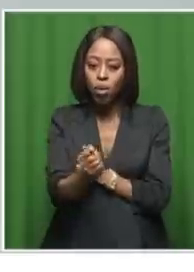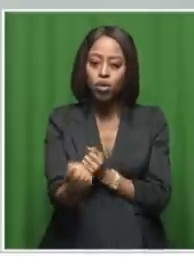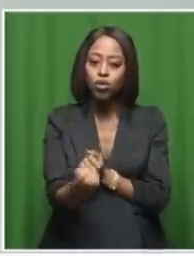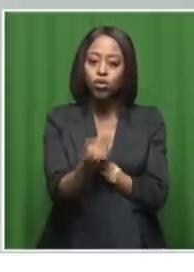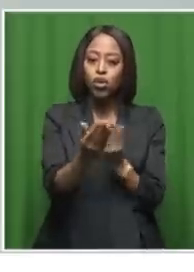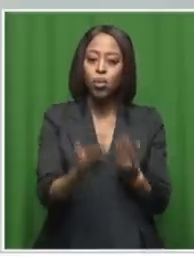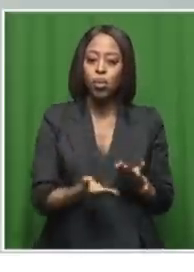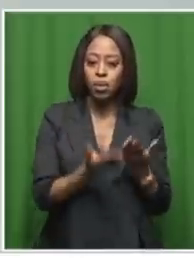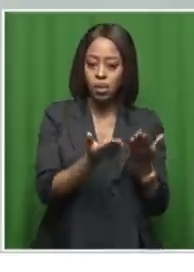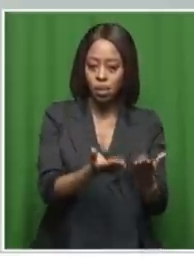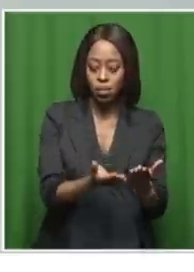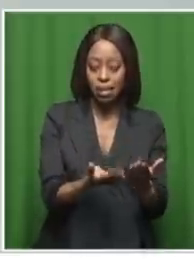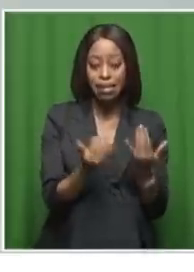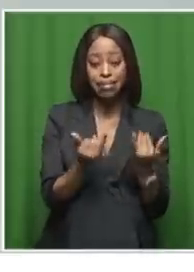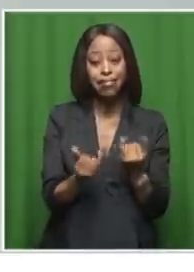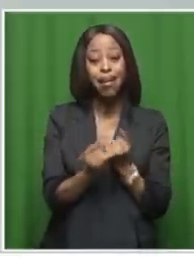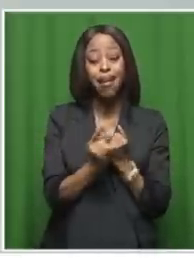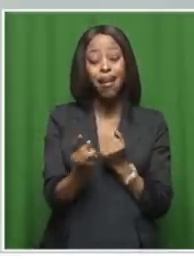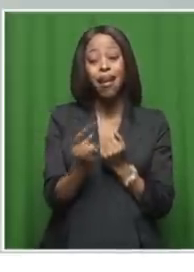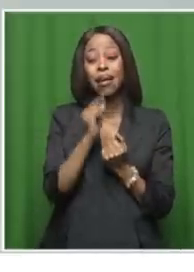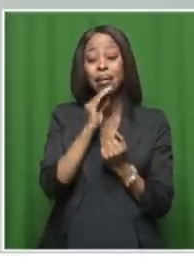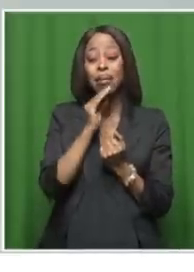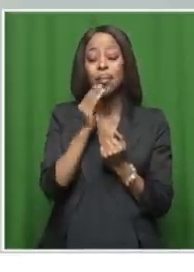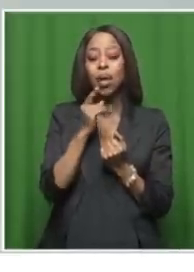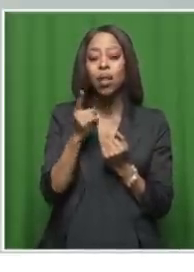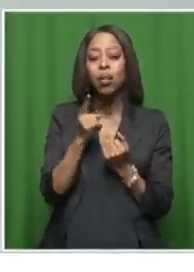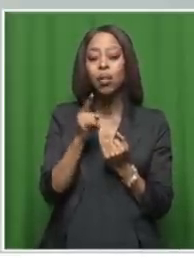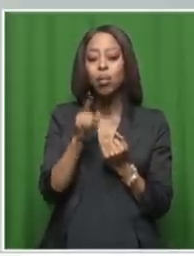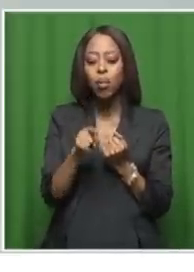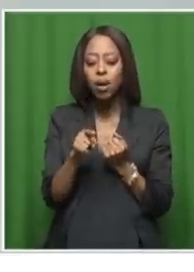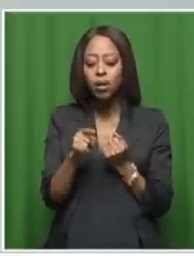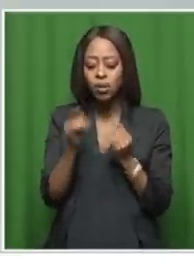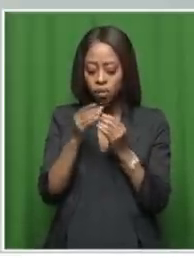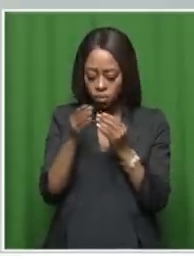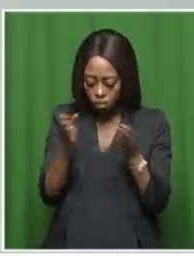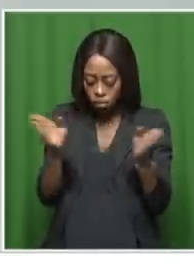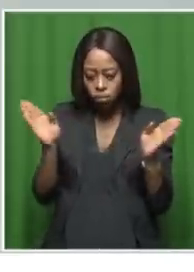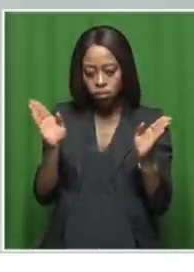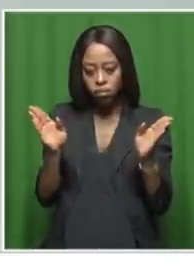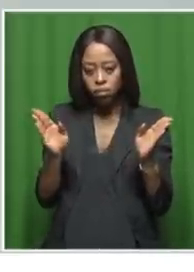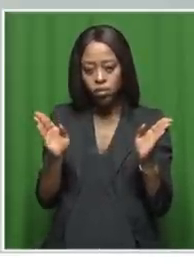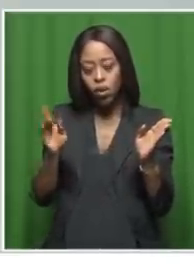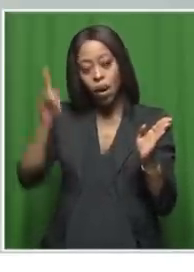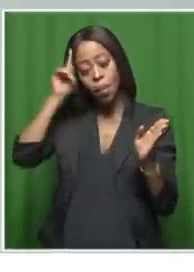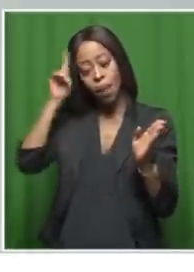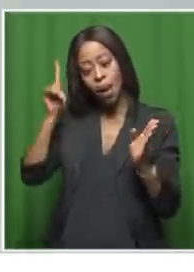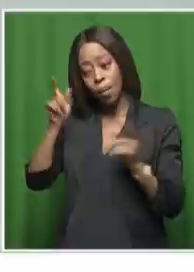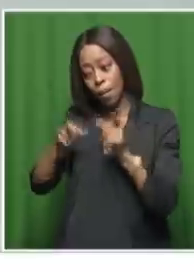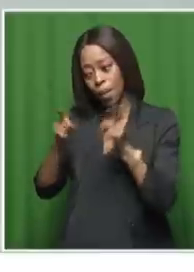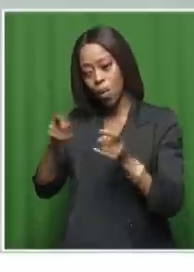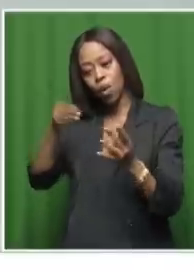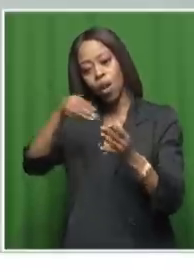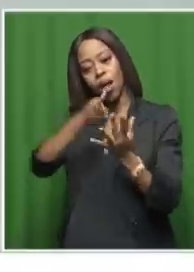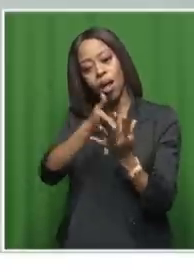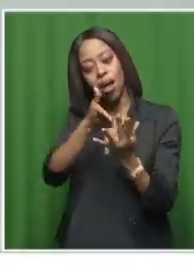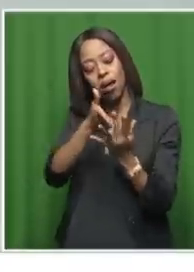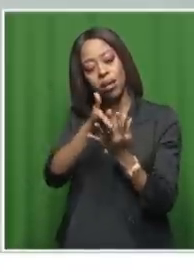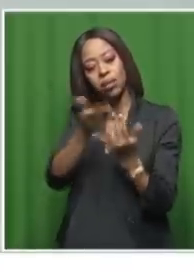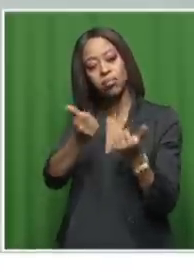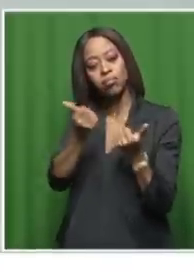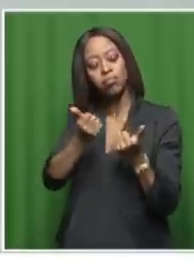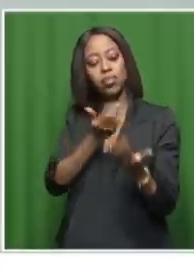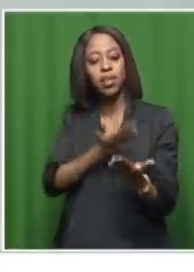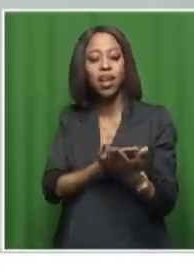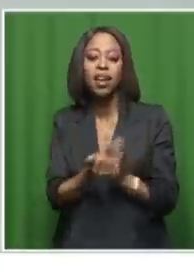and SOEs are expected to unbundle supply chains to open black supplier opportunities. While we offer